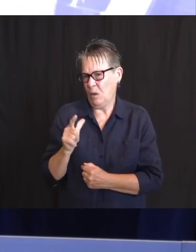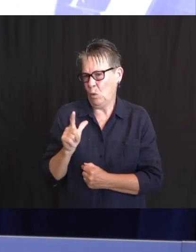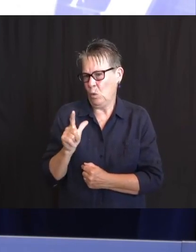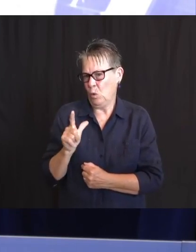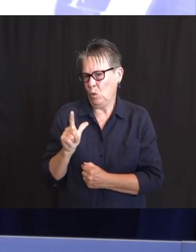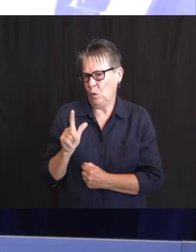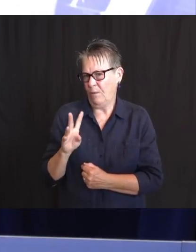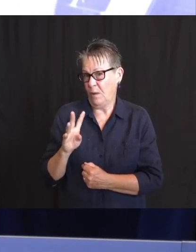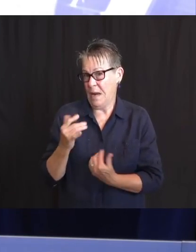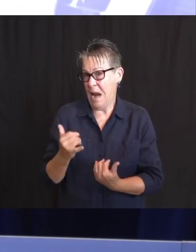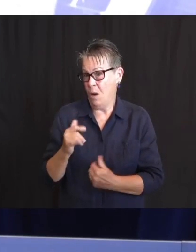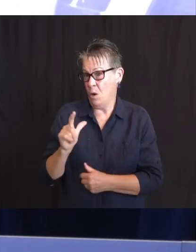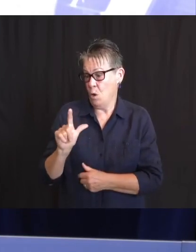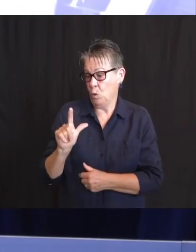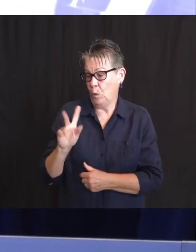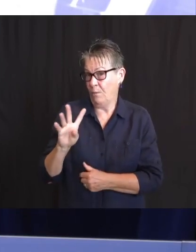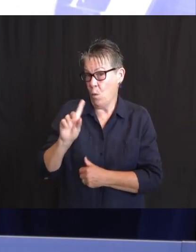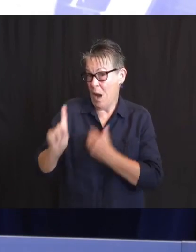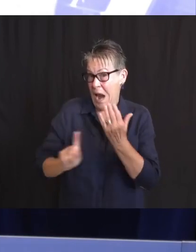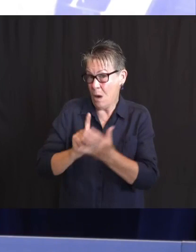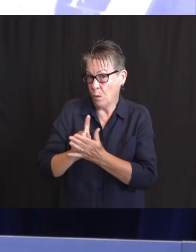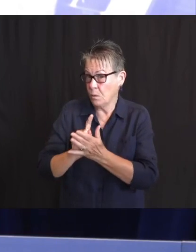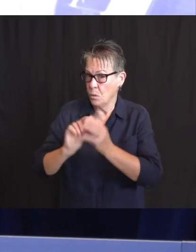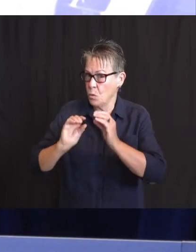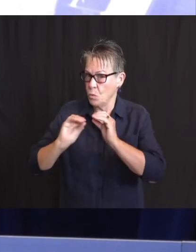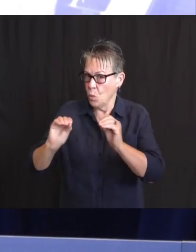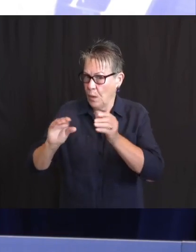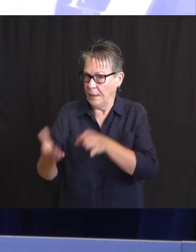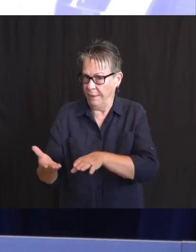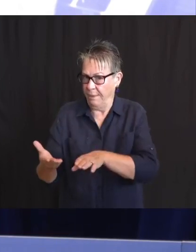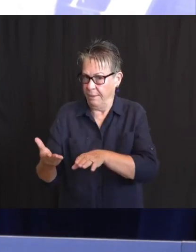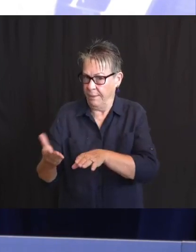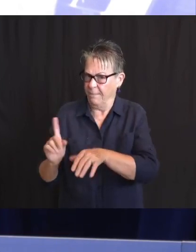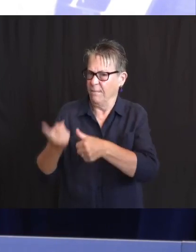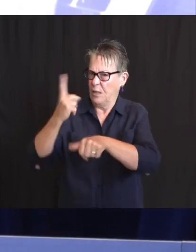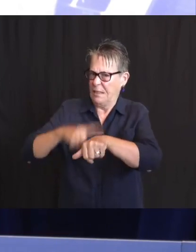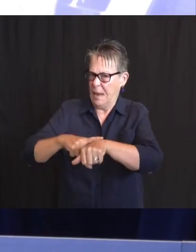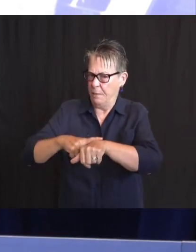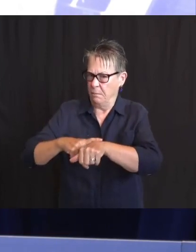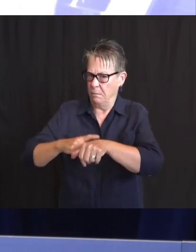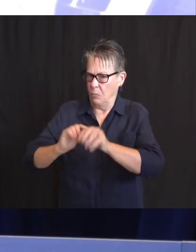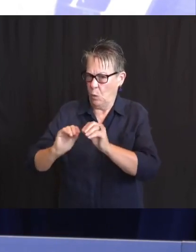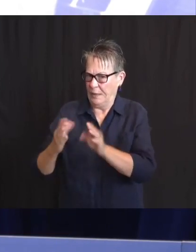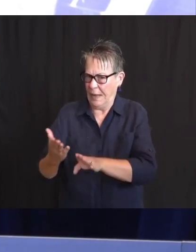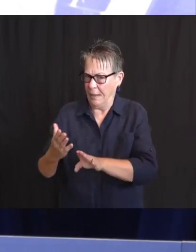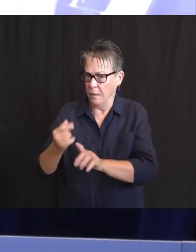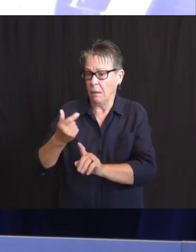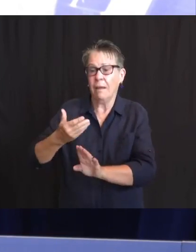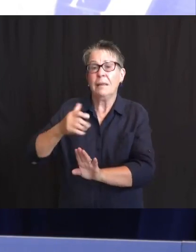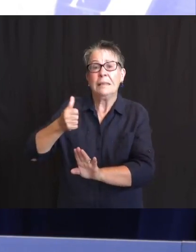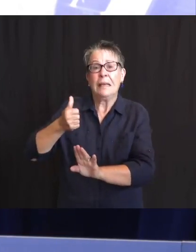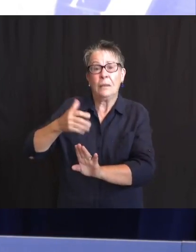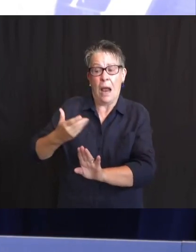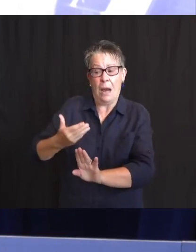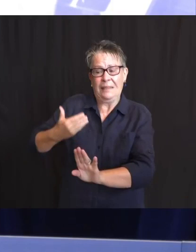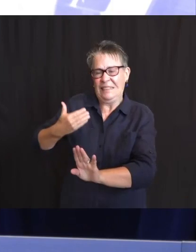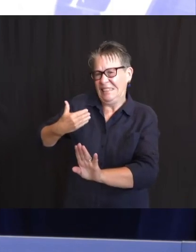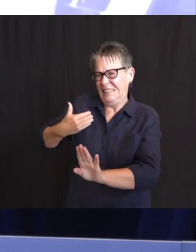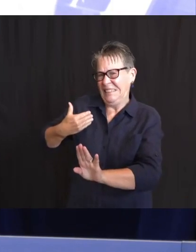time since March. The state veterans' homes, the numbers remain the same, as do those at the psychiatric